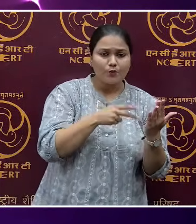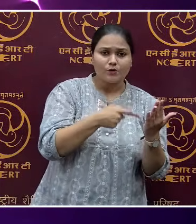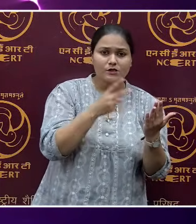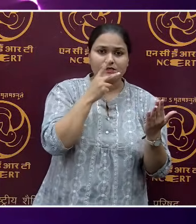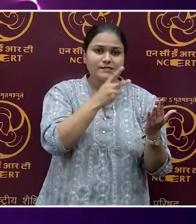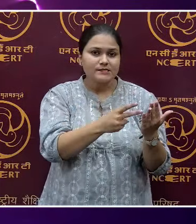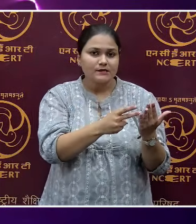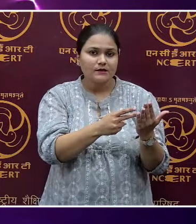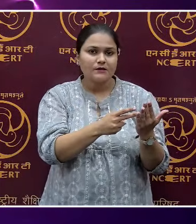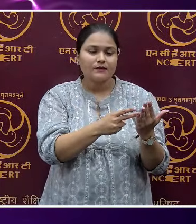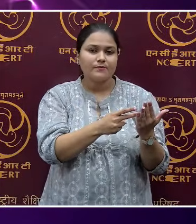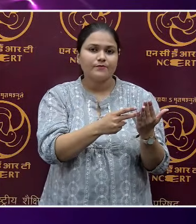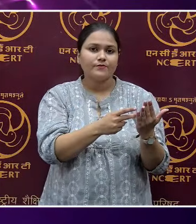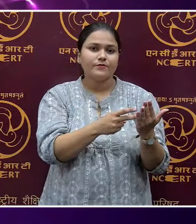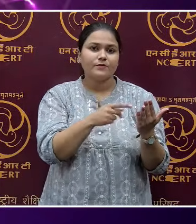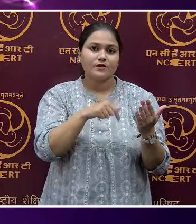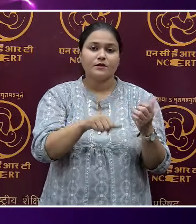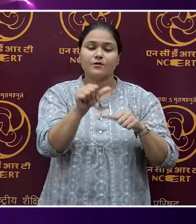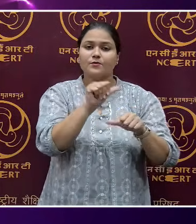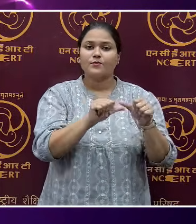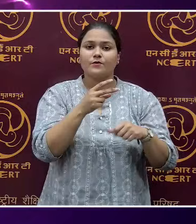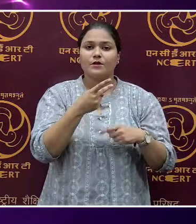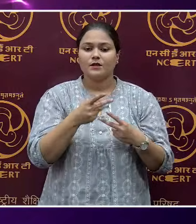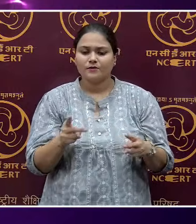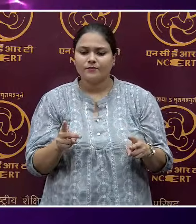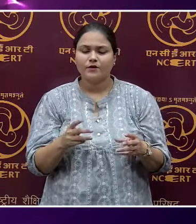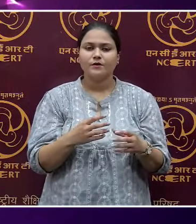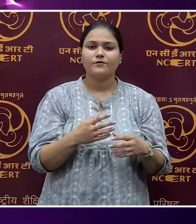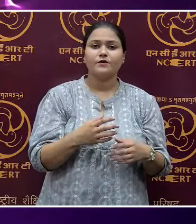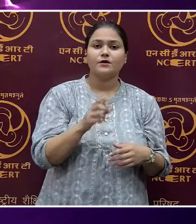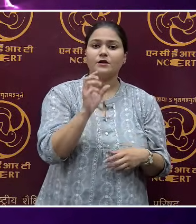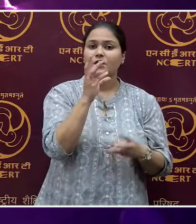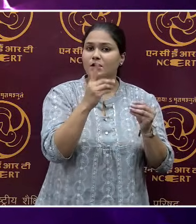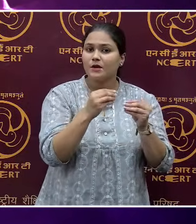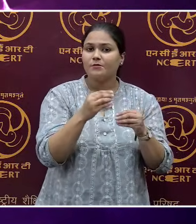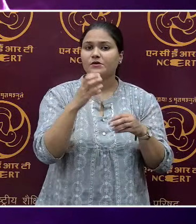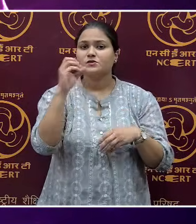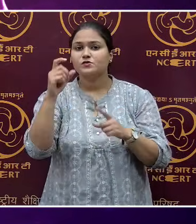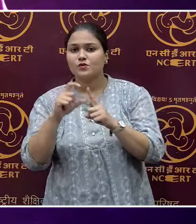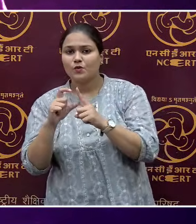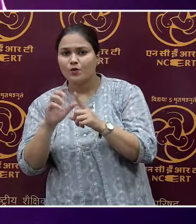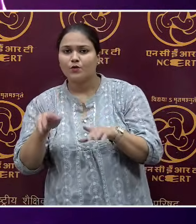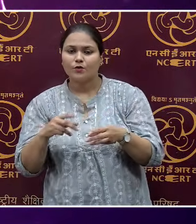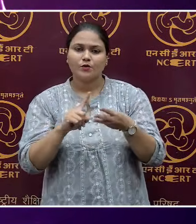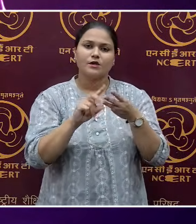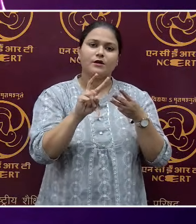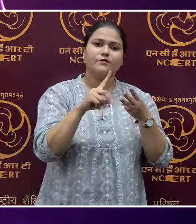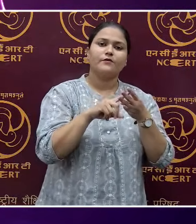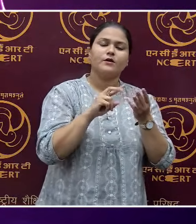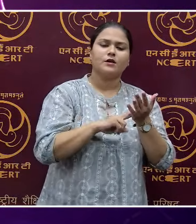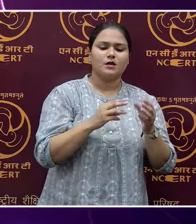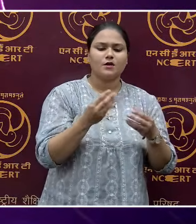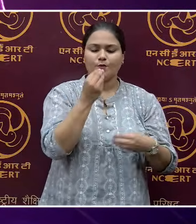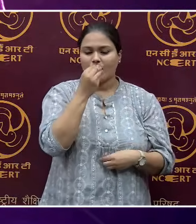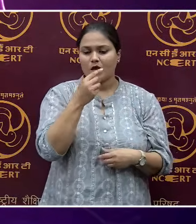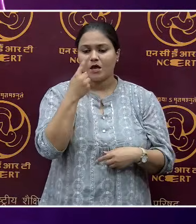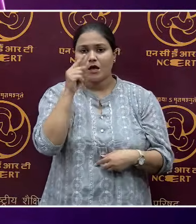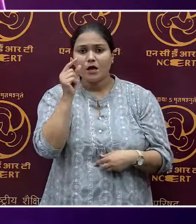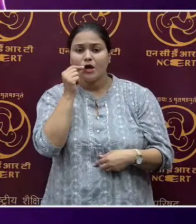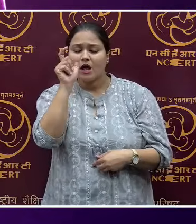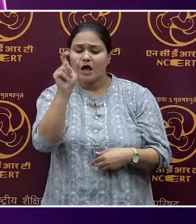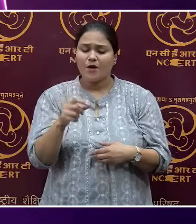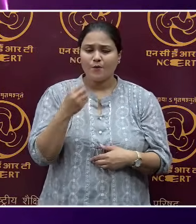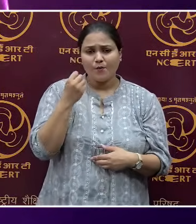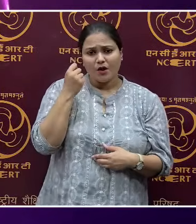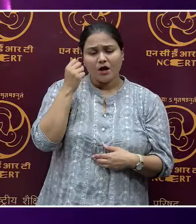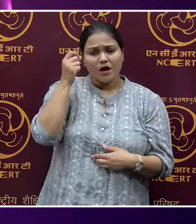here, to implement a program that computes whether the given number is odd or even. So he or she can easily understand what he or she is